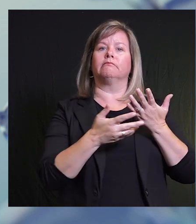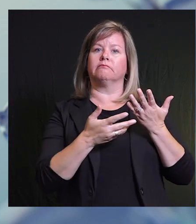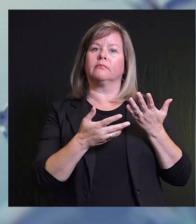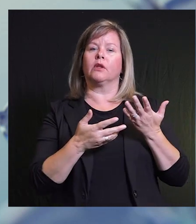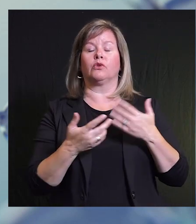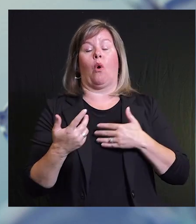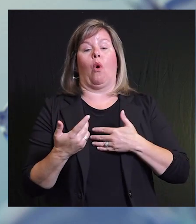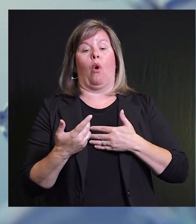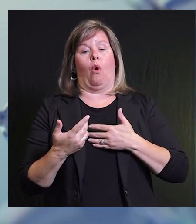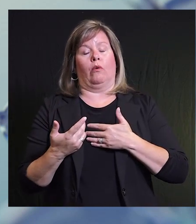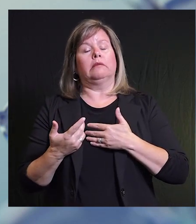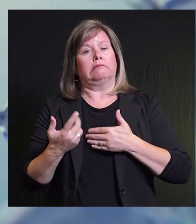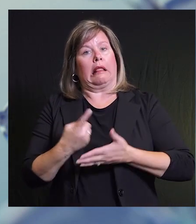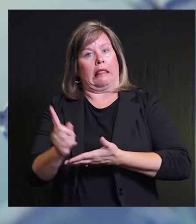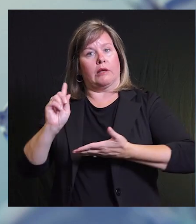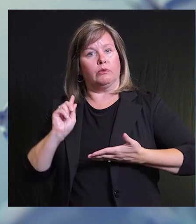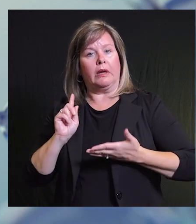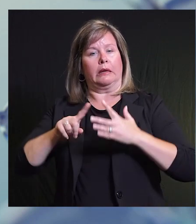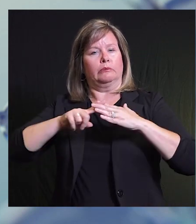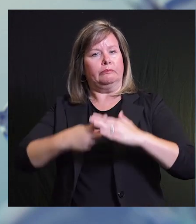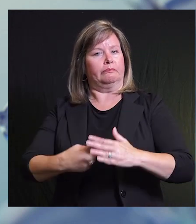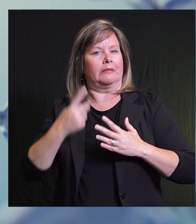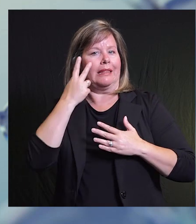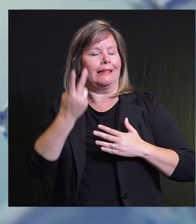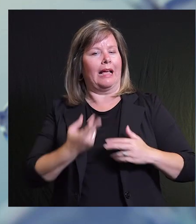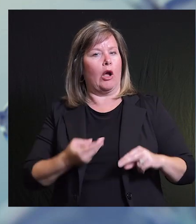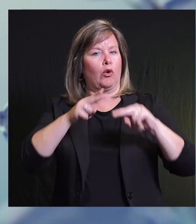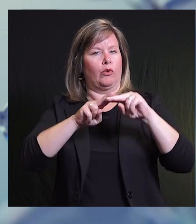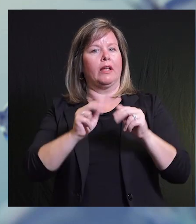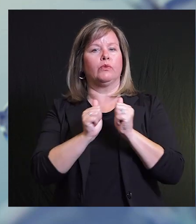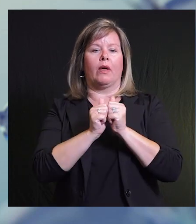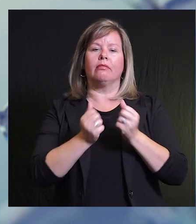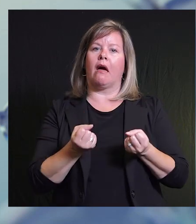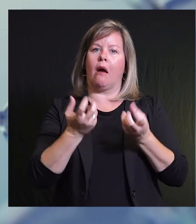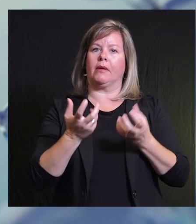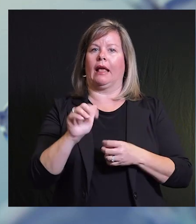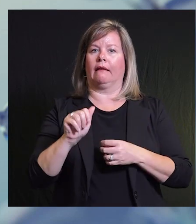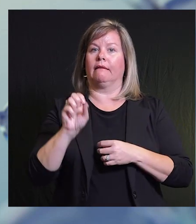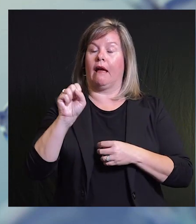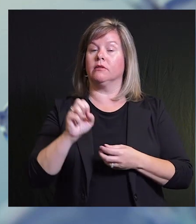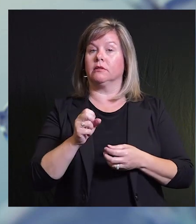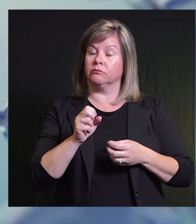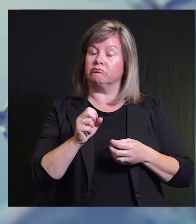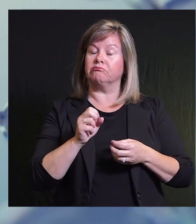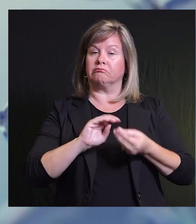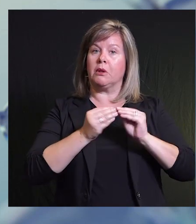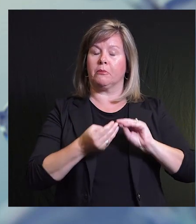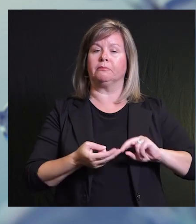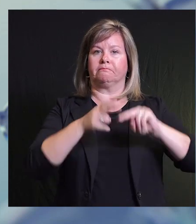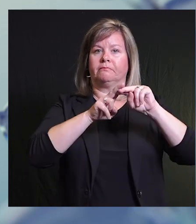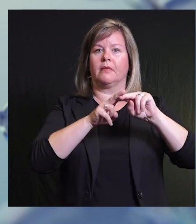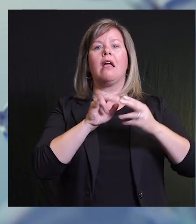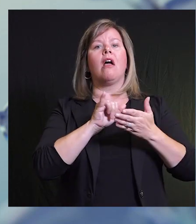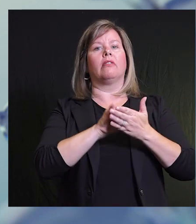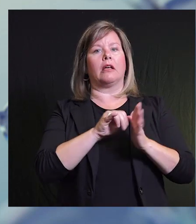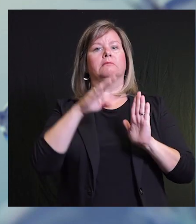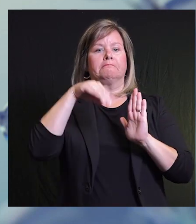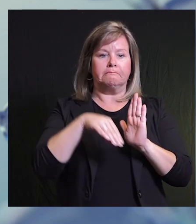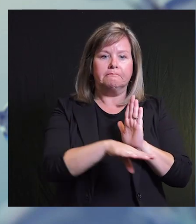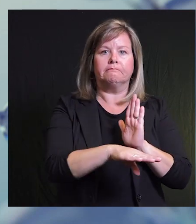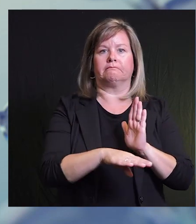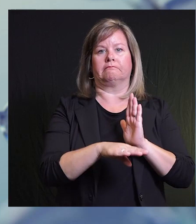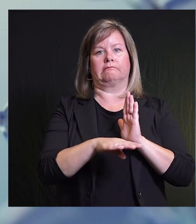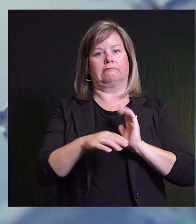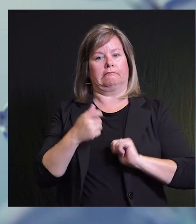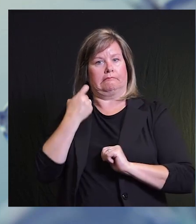staying relatively flat. Late last week, we saw a slight increase in the average number of new cases being reported. That's come down